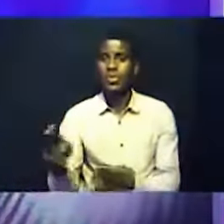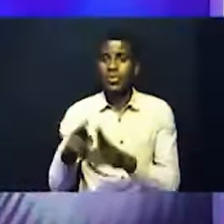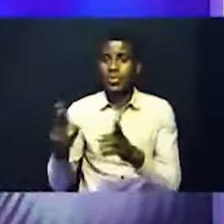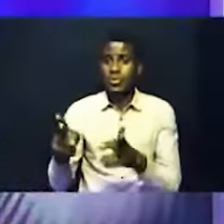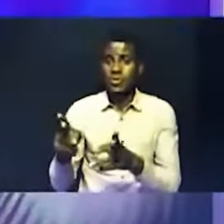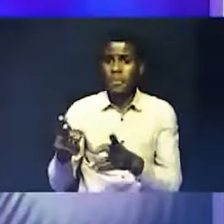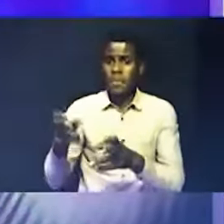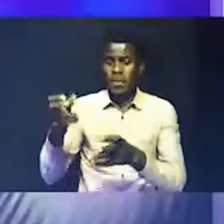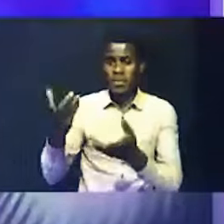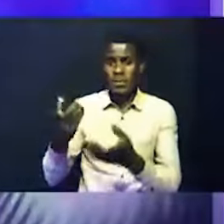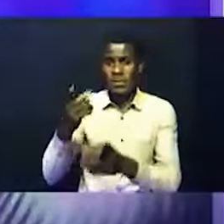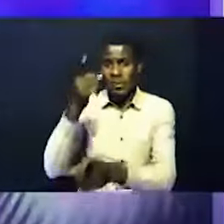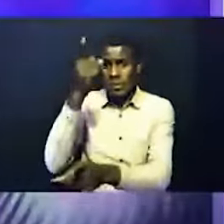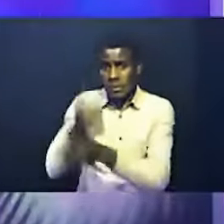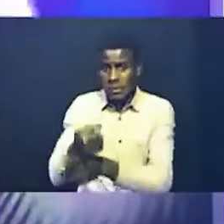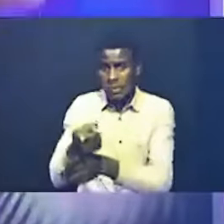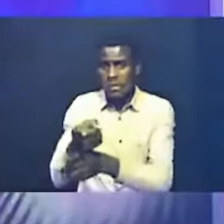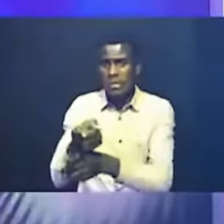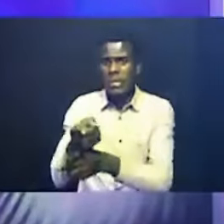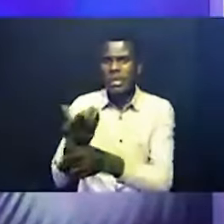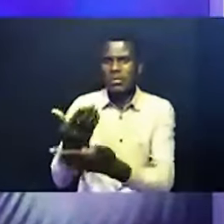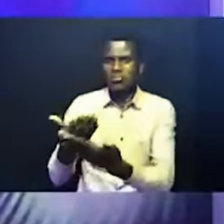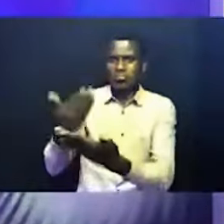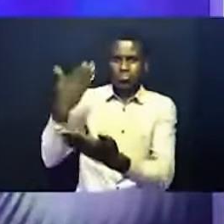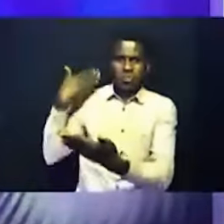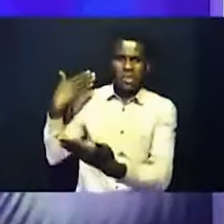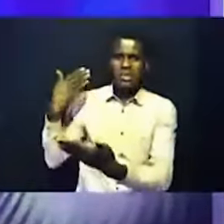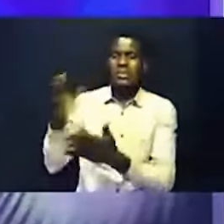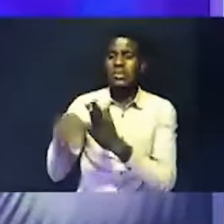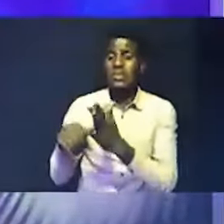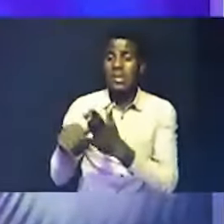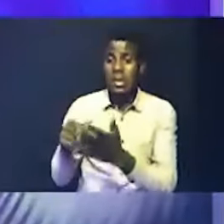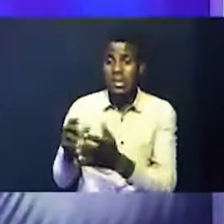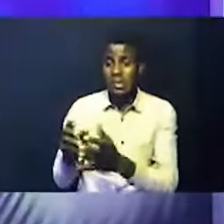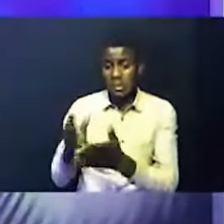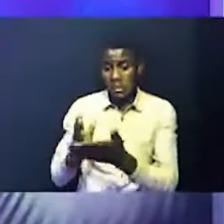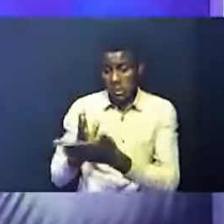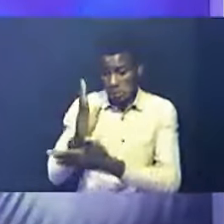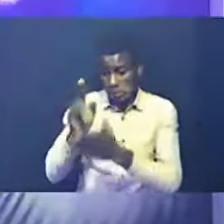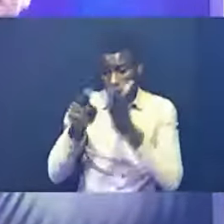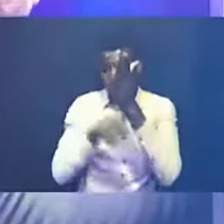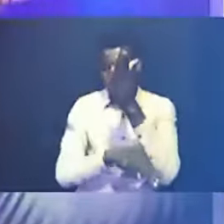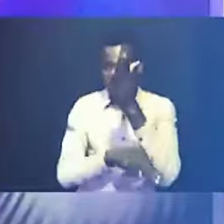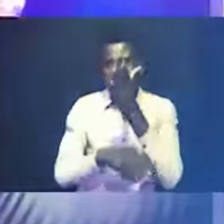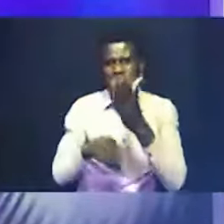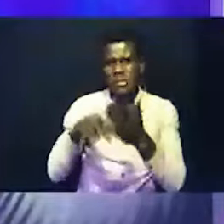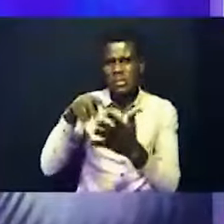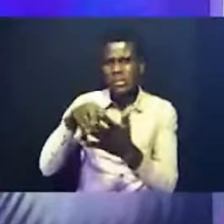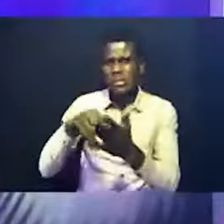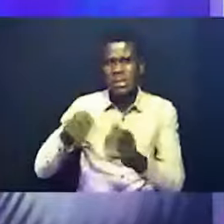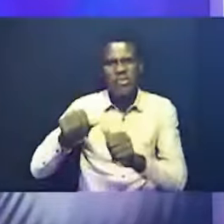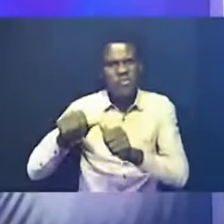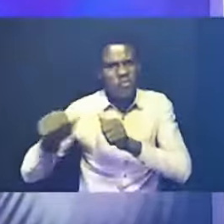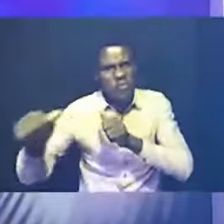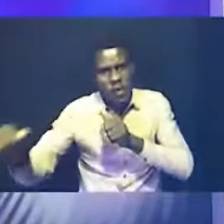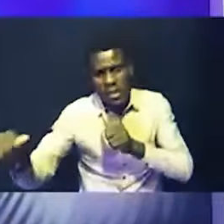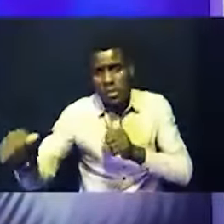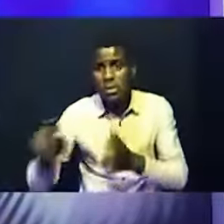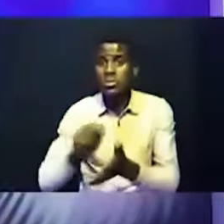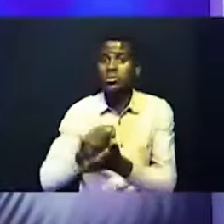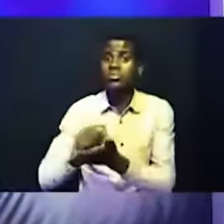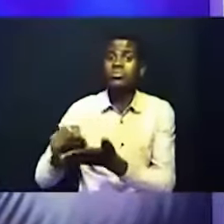back and righteousness stands at a distance truth has stumbled in the street